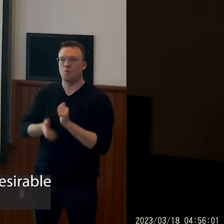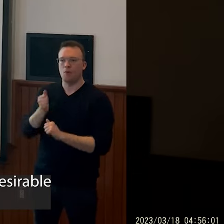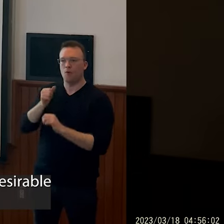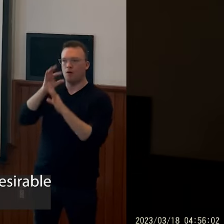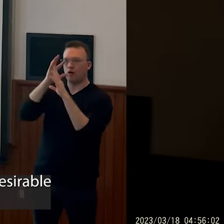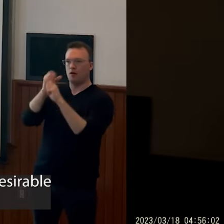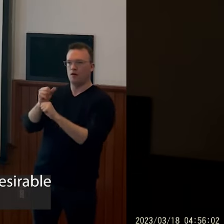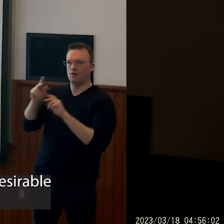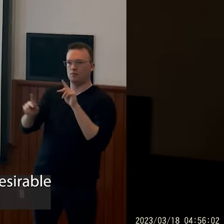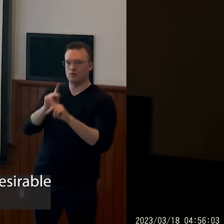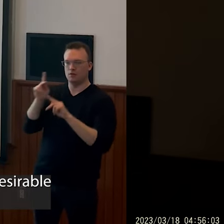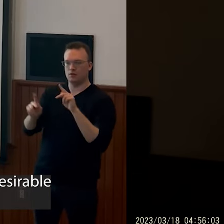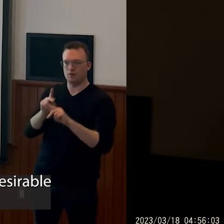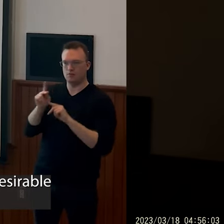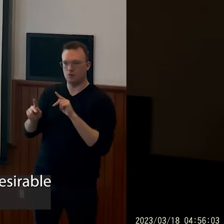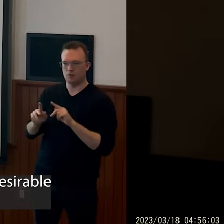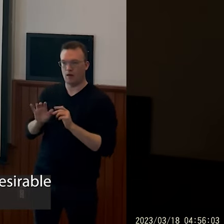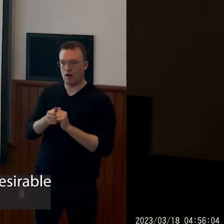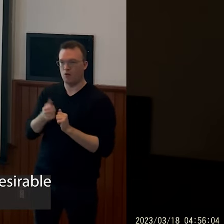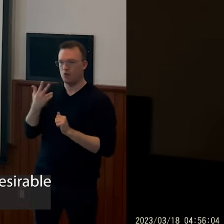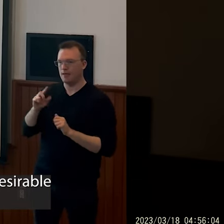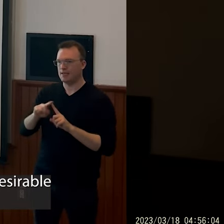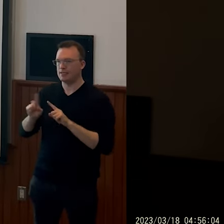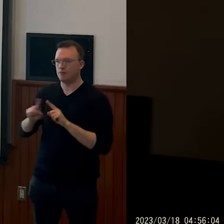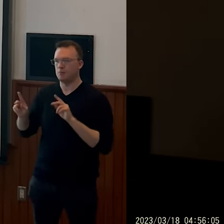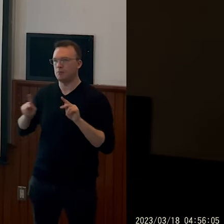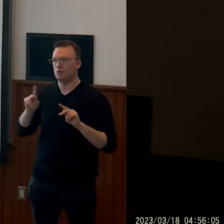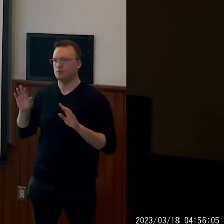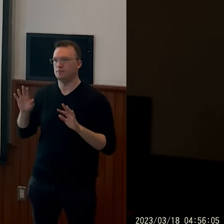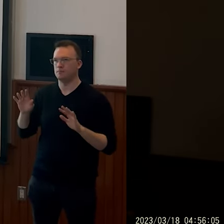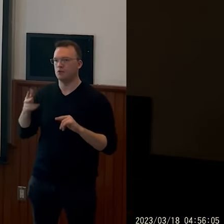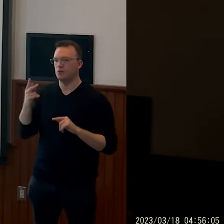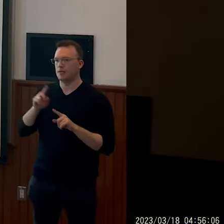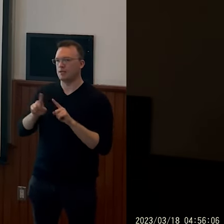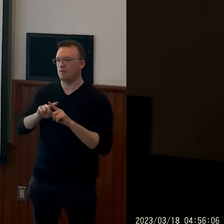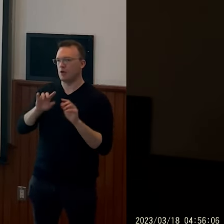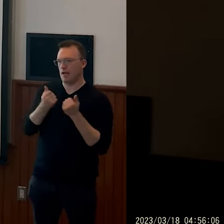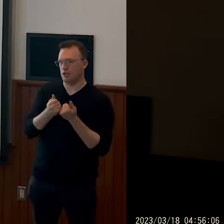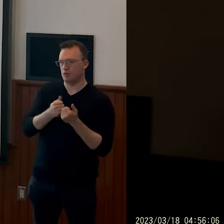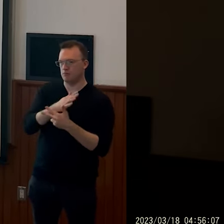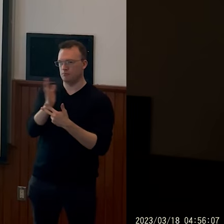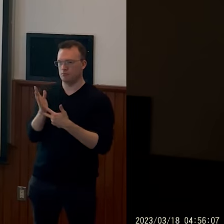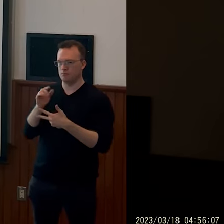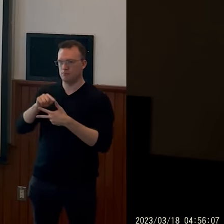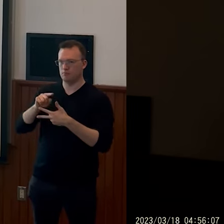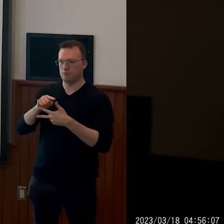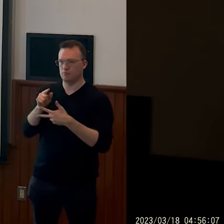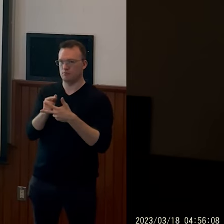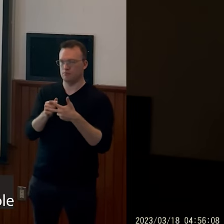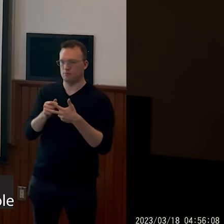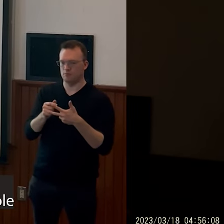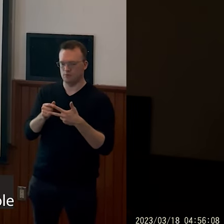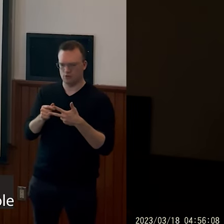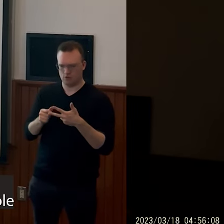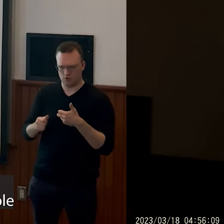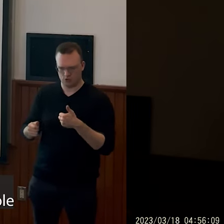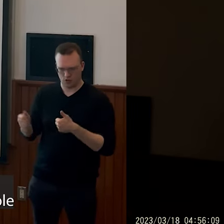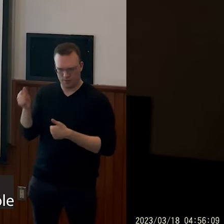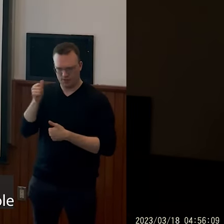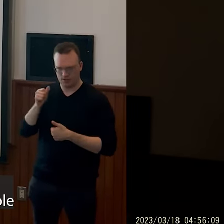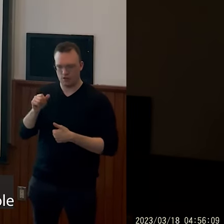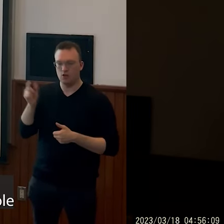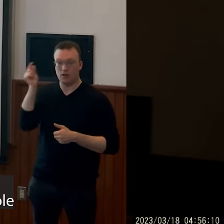desirable by three different people, different agency. One is the government. The government would think we want